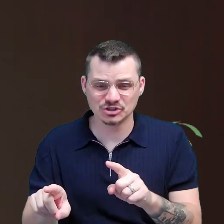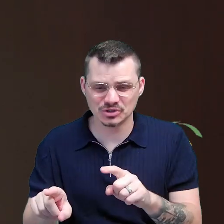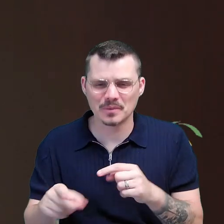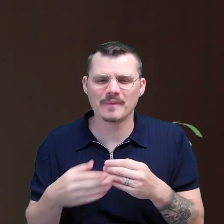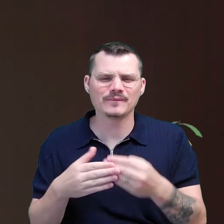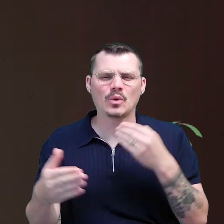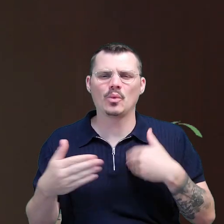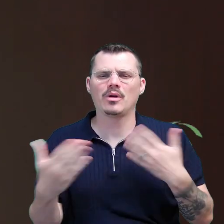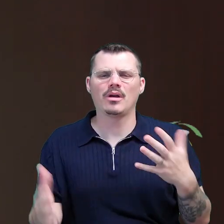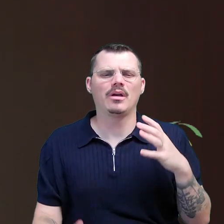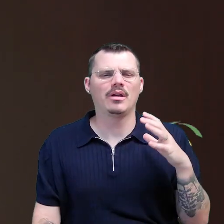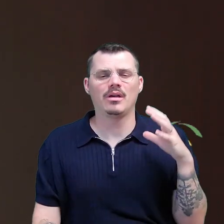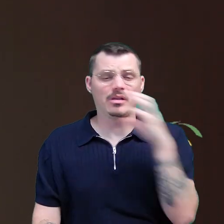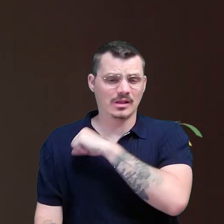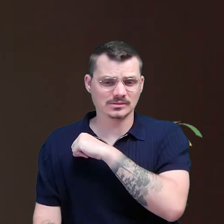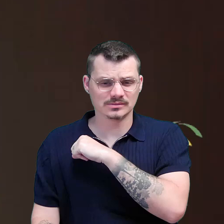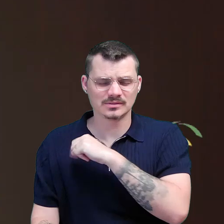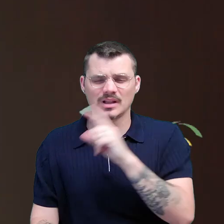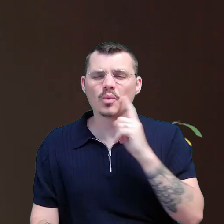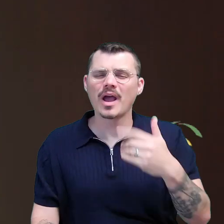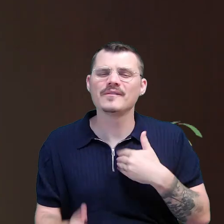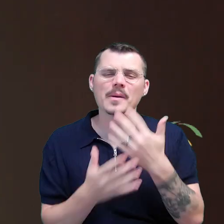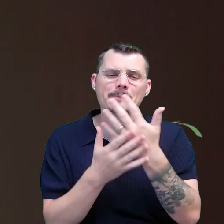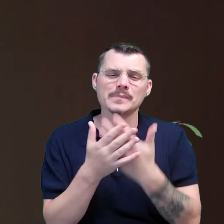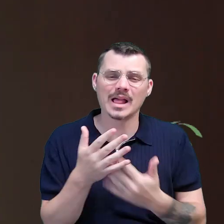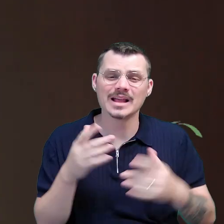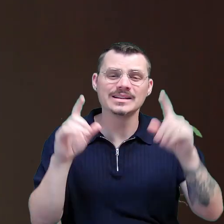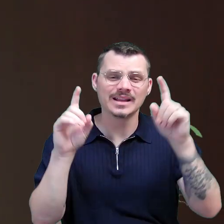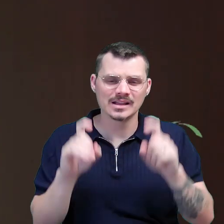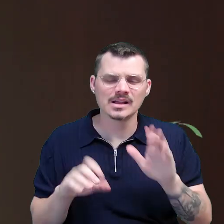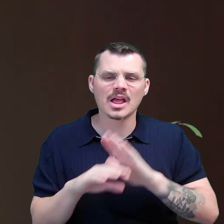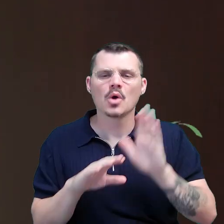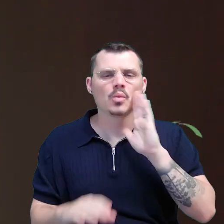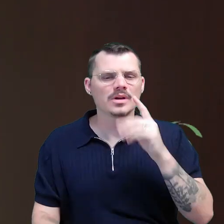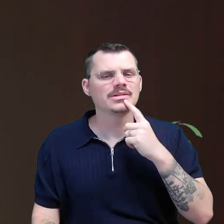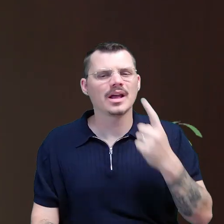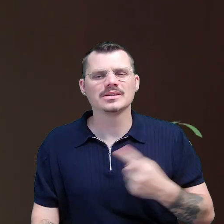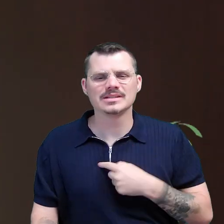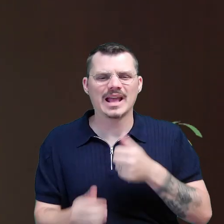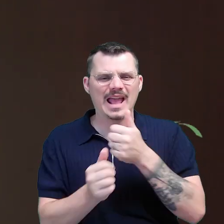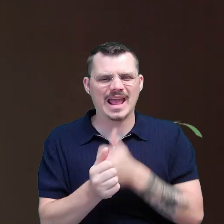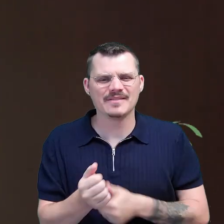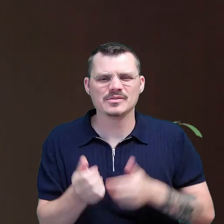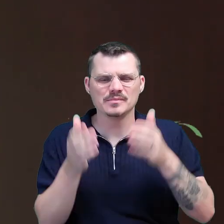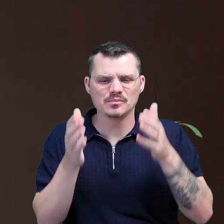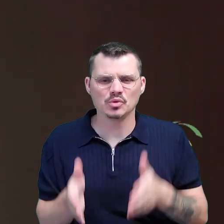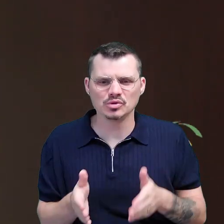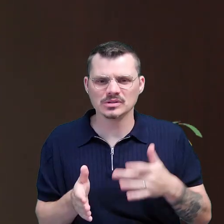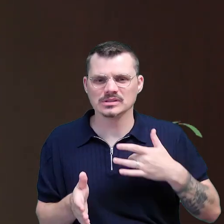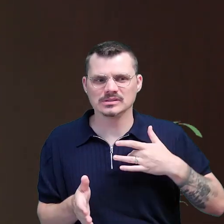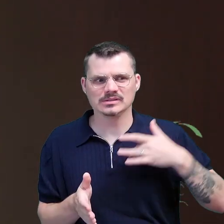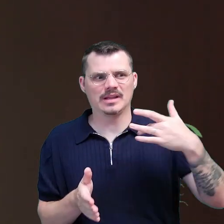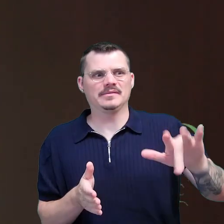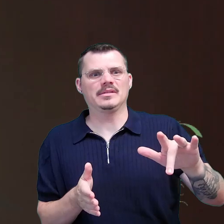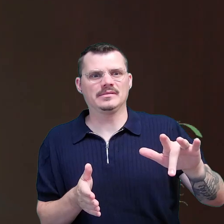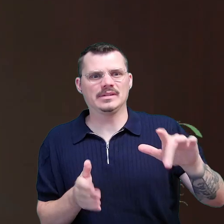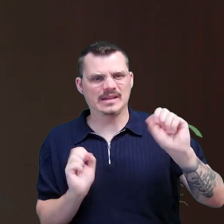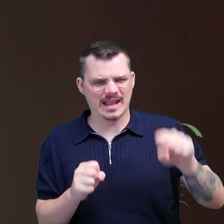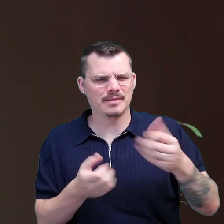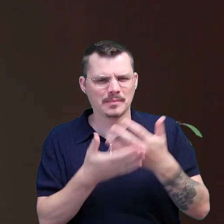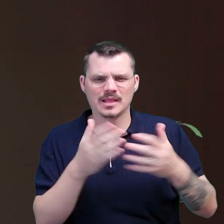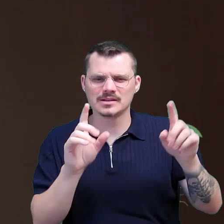guessing, because there are blood tests that will tell us every single thing a person might be having a